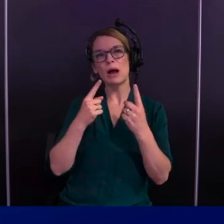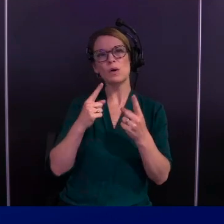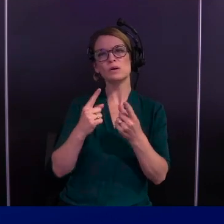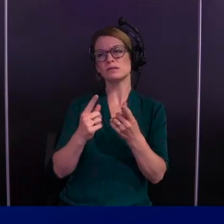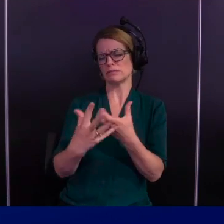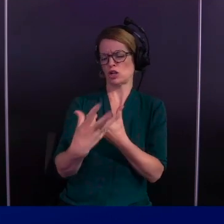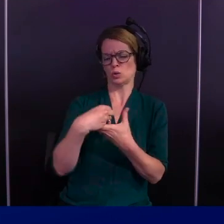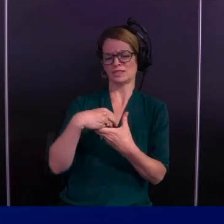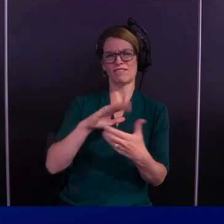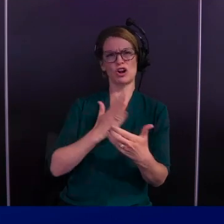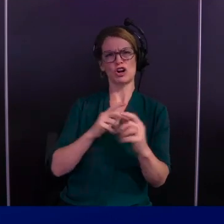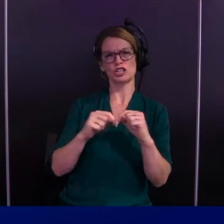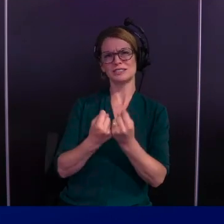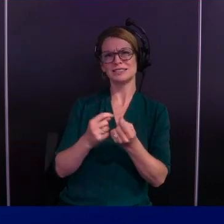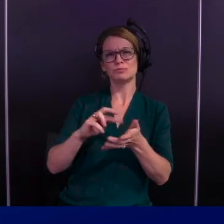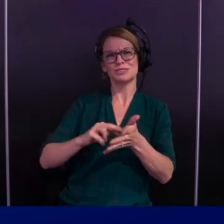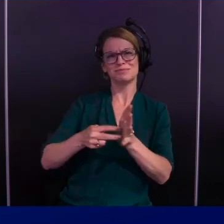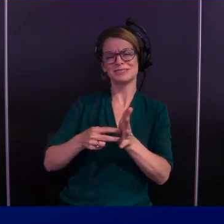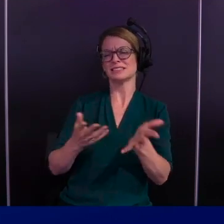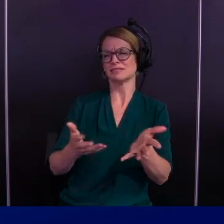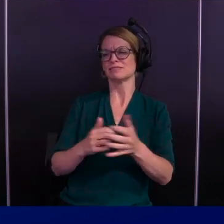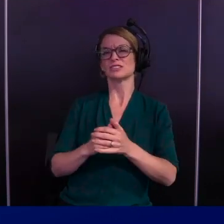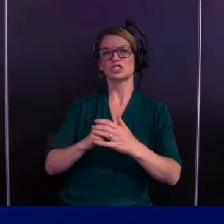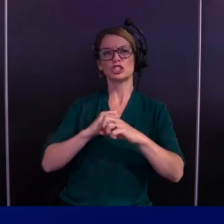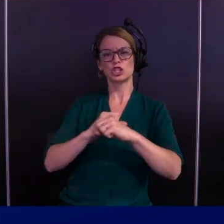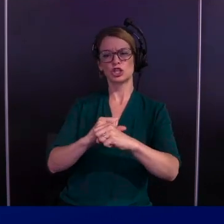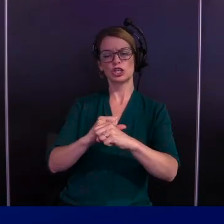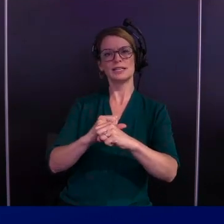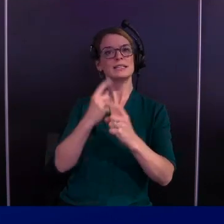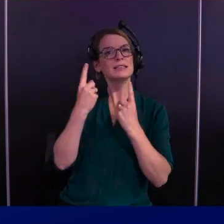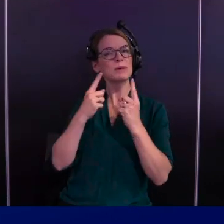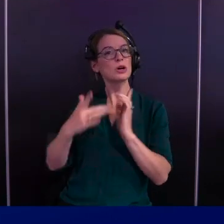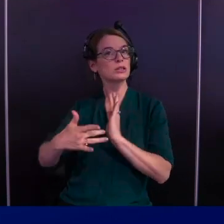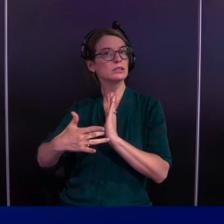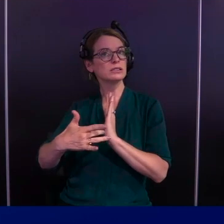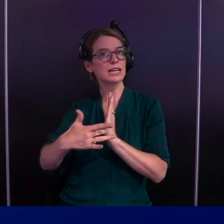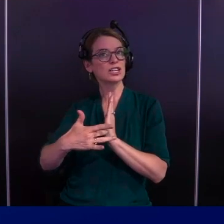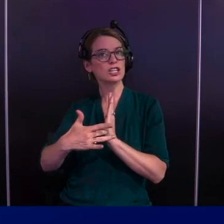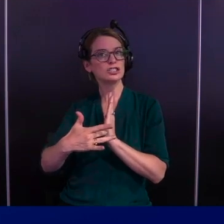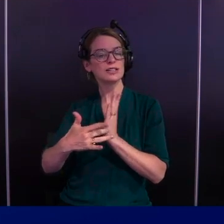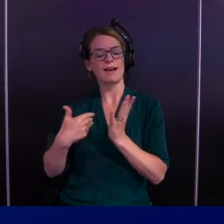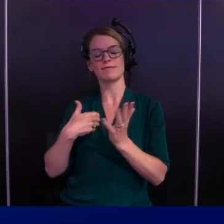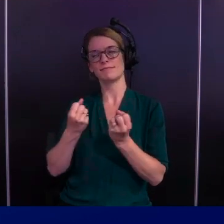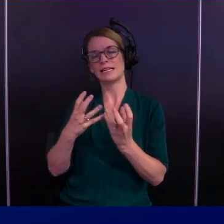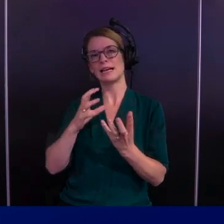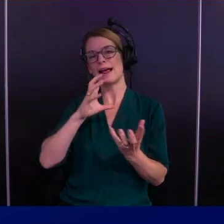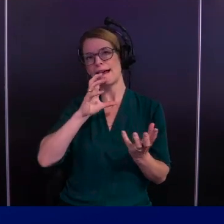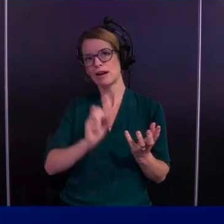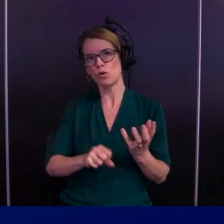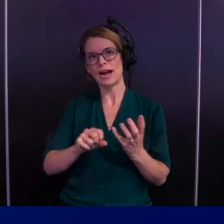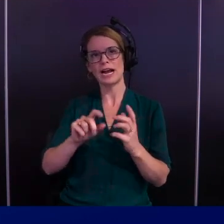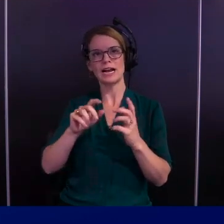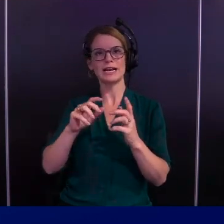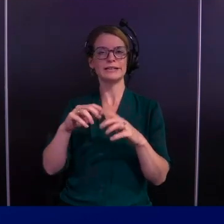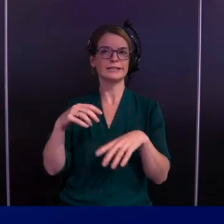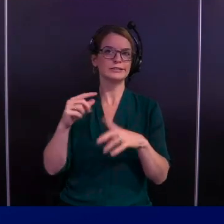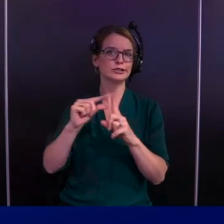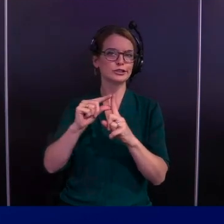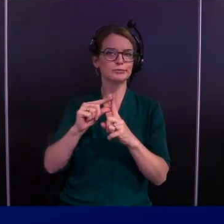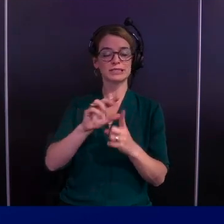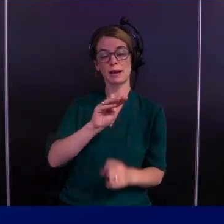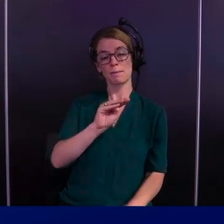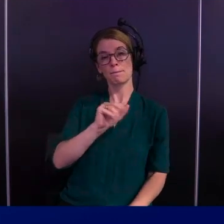with security. Something that comes up a lot is with technology. There's a lot of antiquated terms such as master-slave, talking